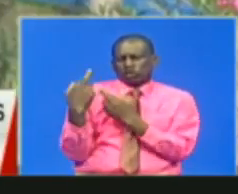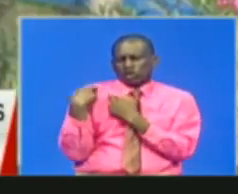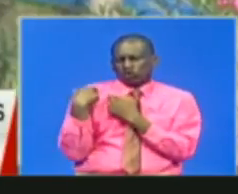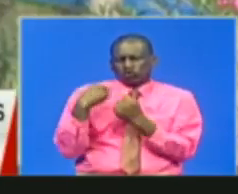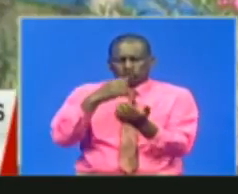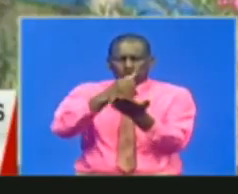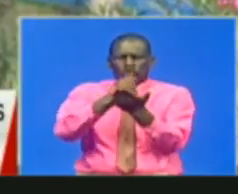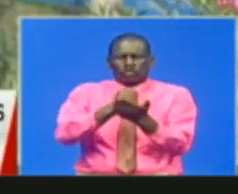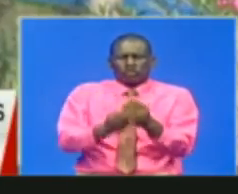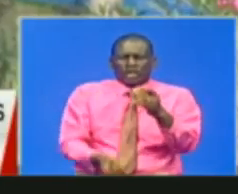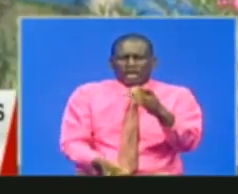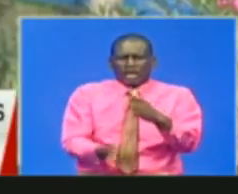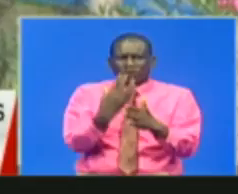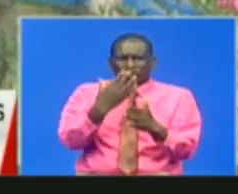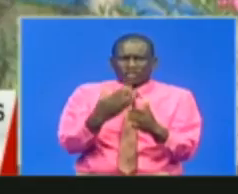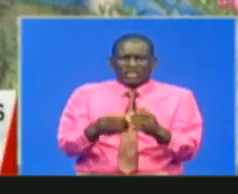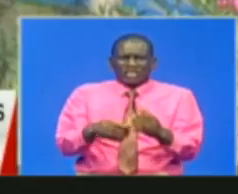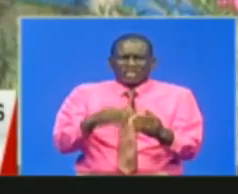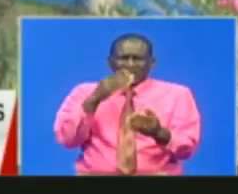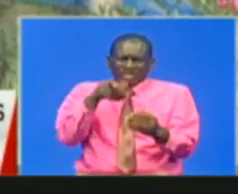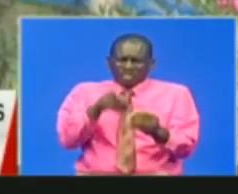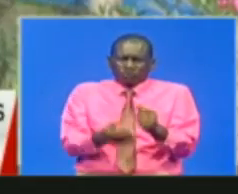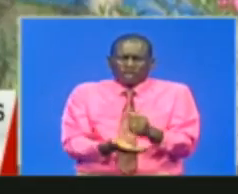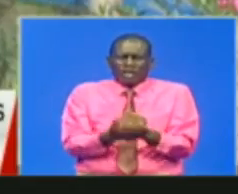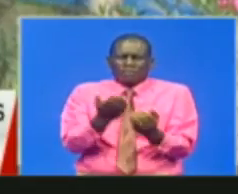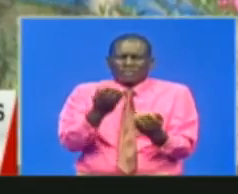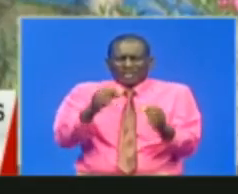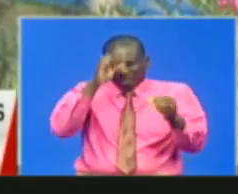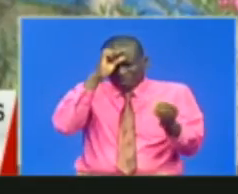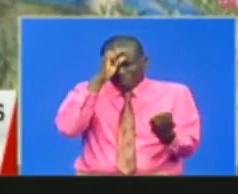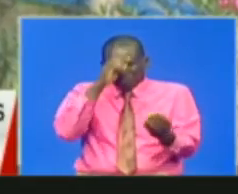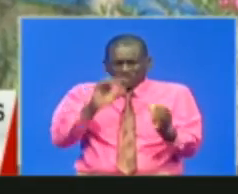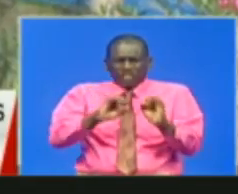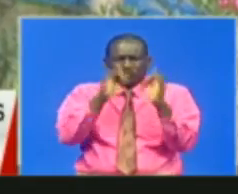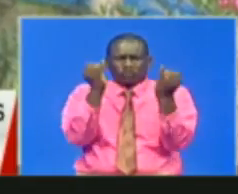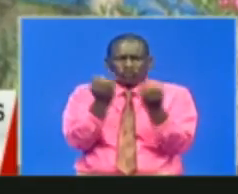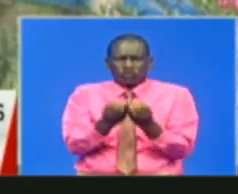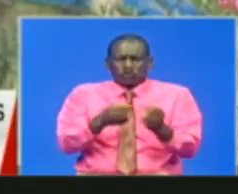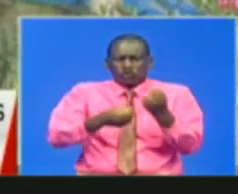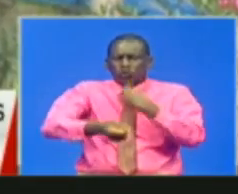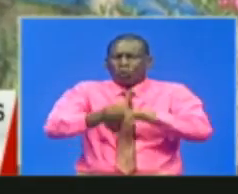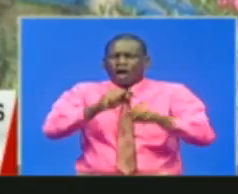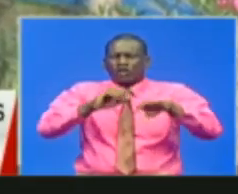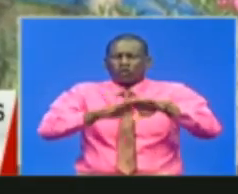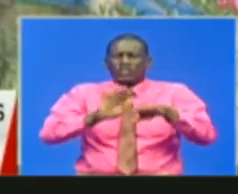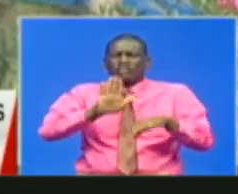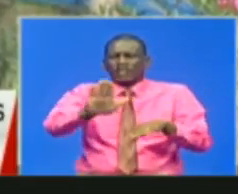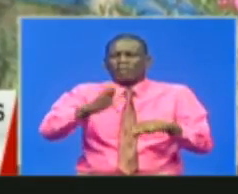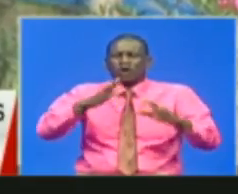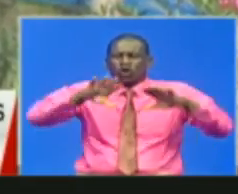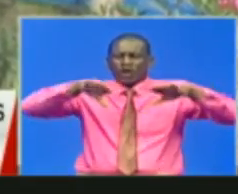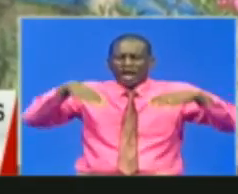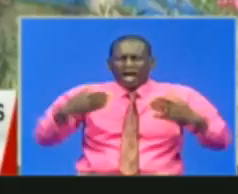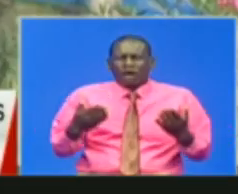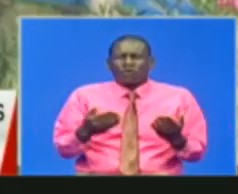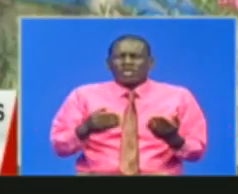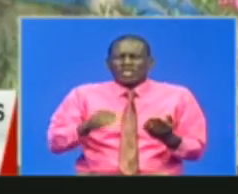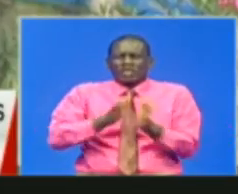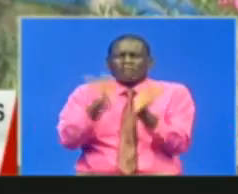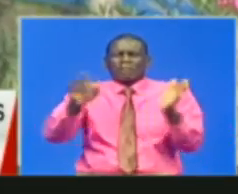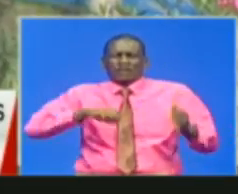audits are launched, they will assist government agencies act upon feedback on how the public feel their funds were